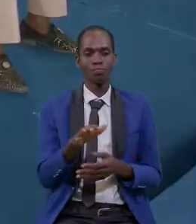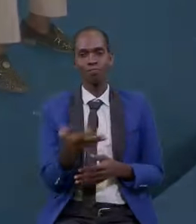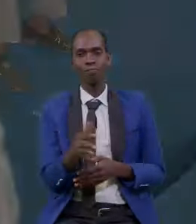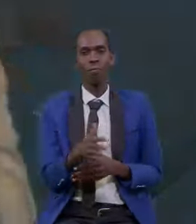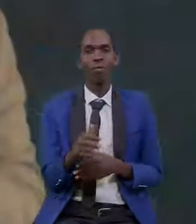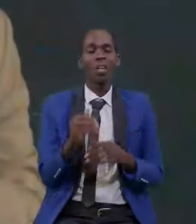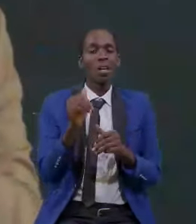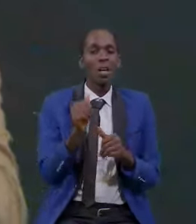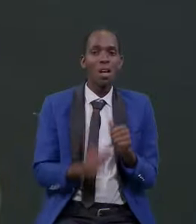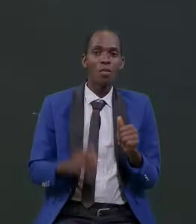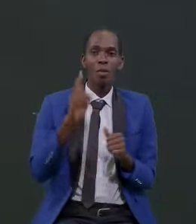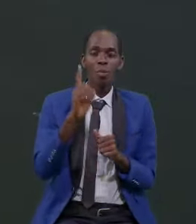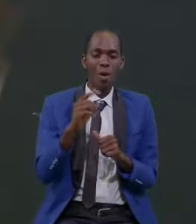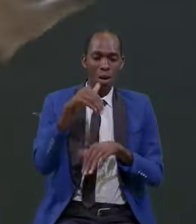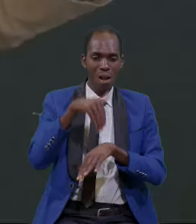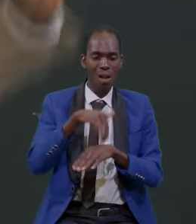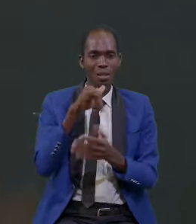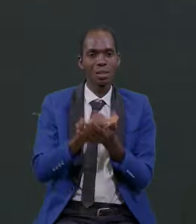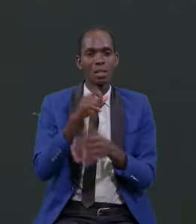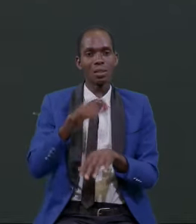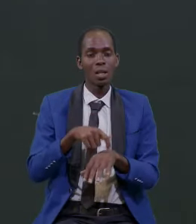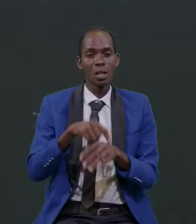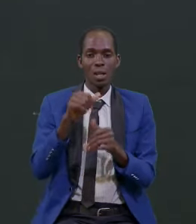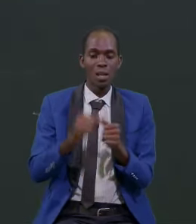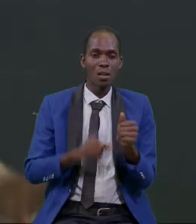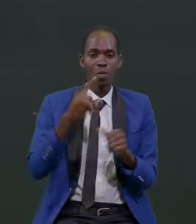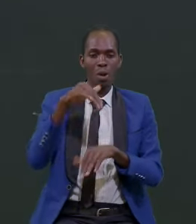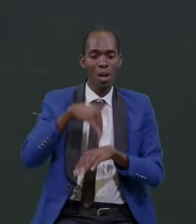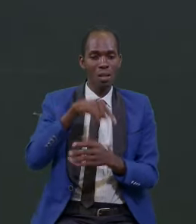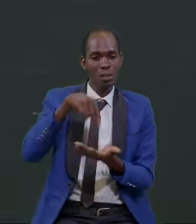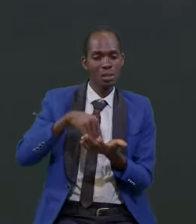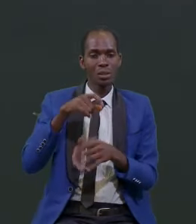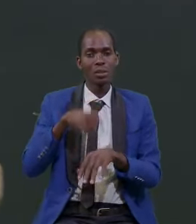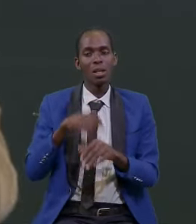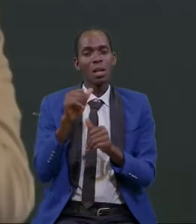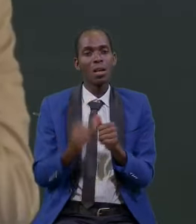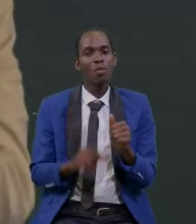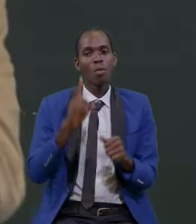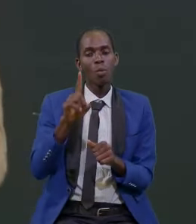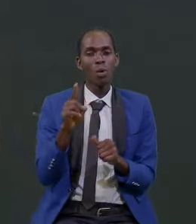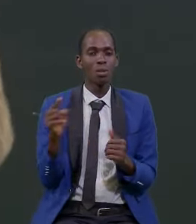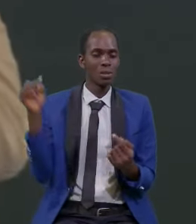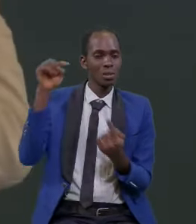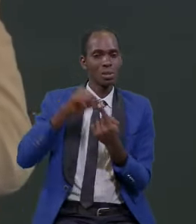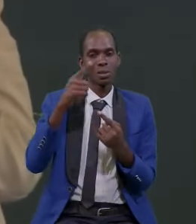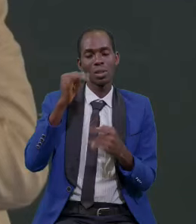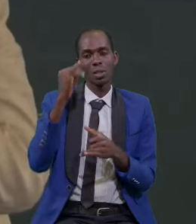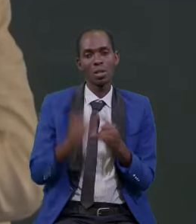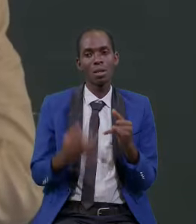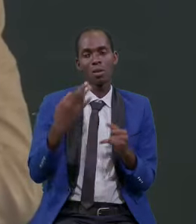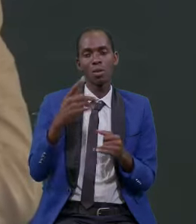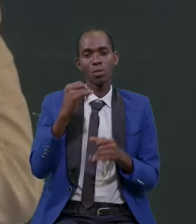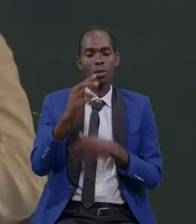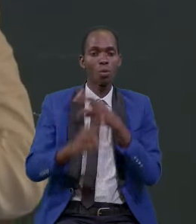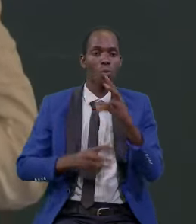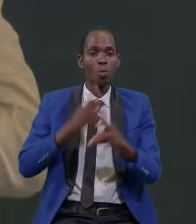everyone at that time, everyone at this time, everyone till the end of the world, that shall not